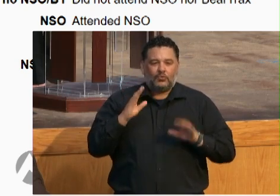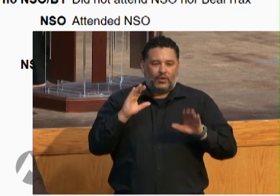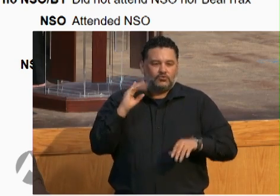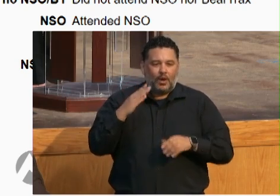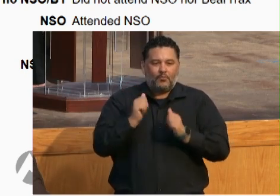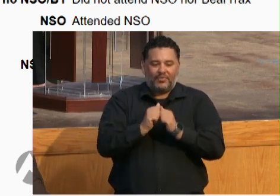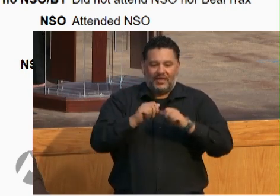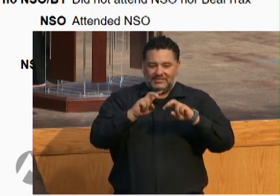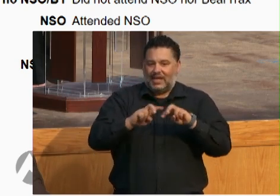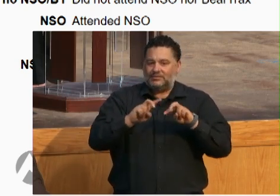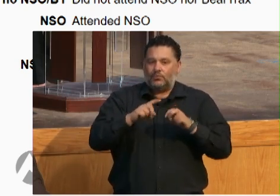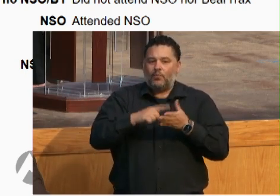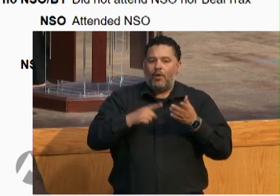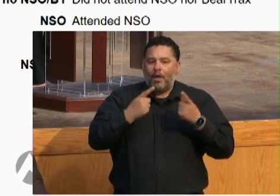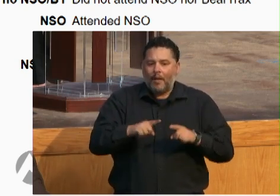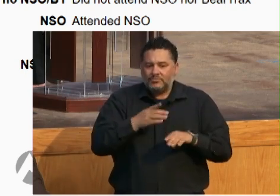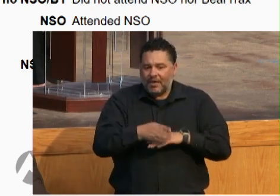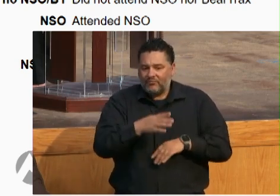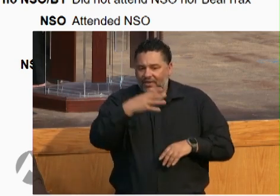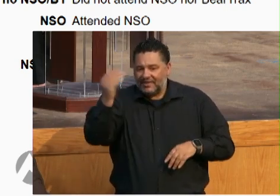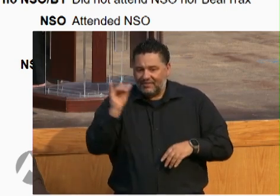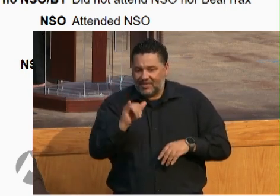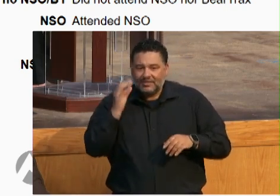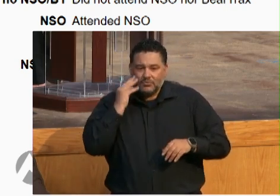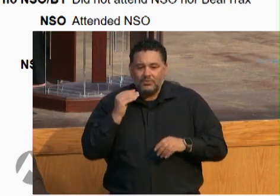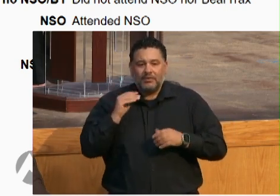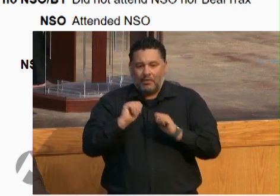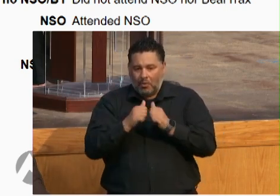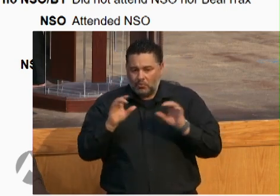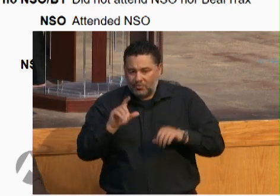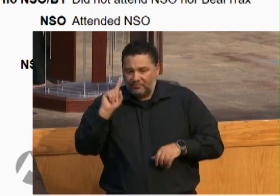when they leave those experiences. How do they do in their first semester? How